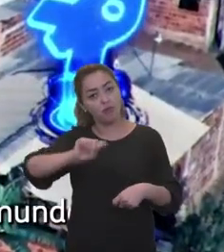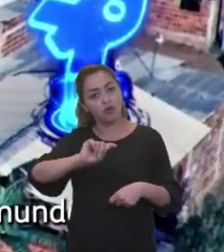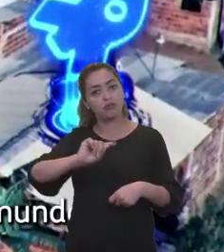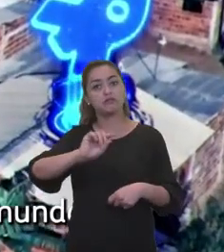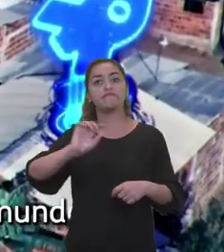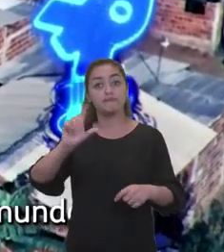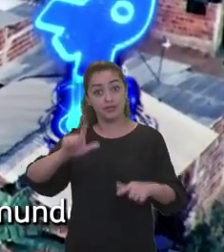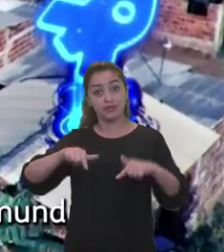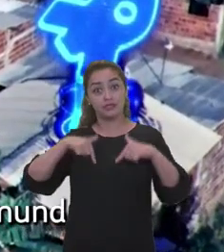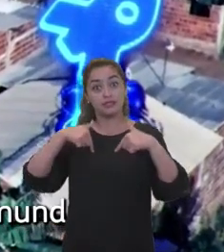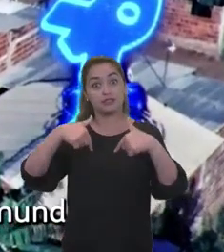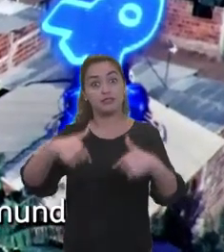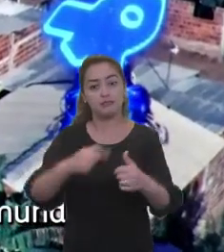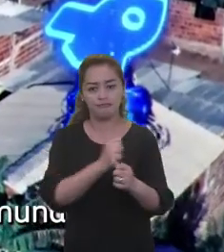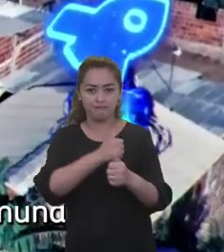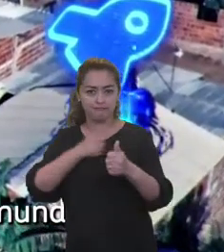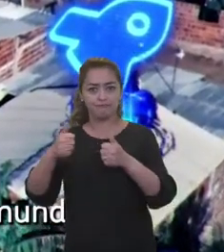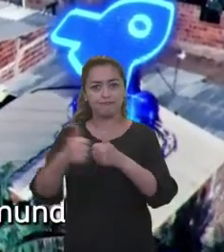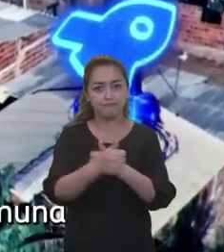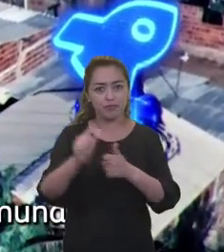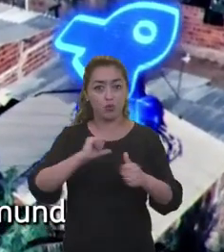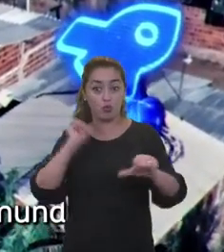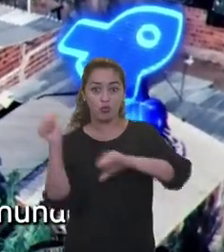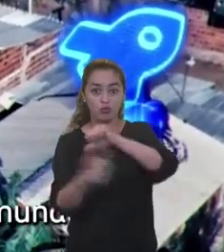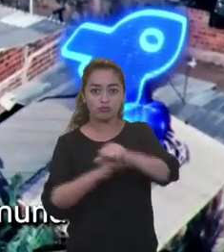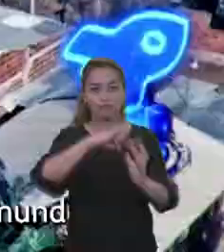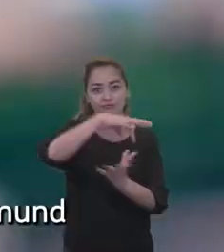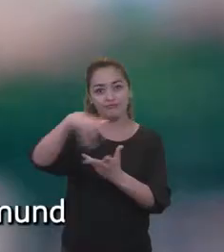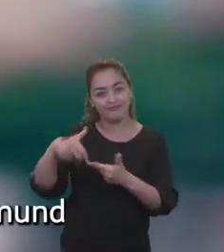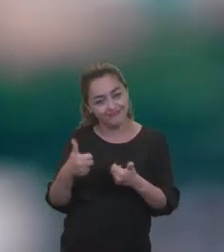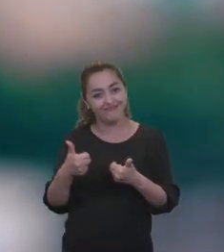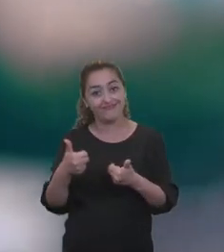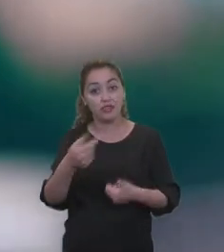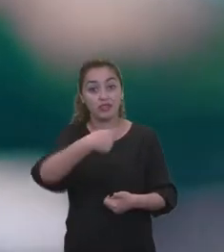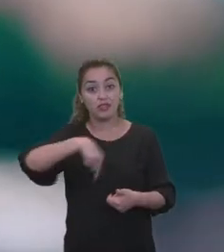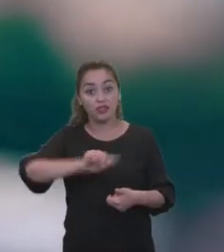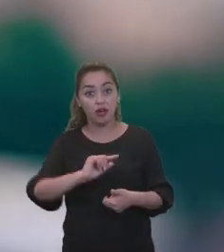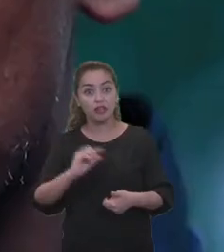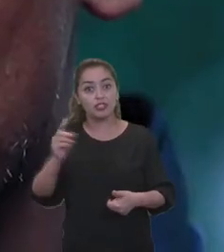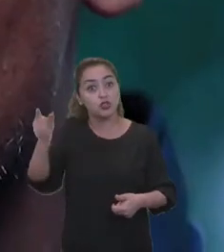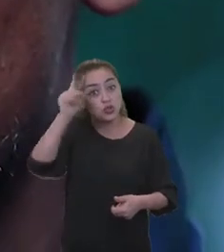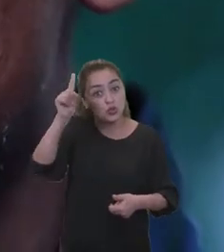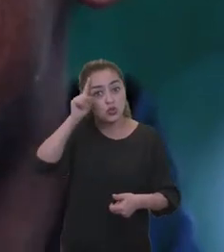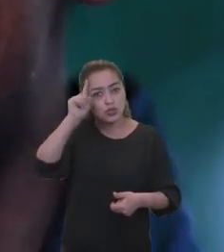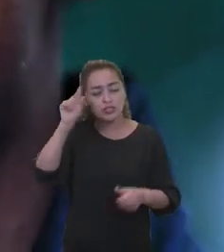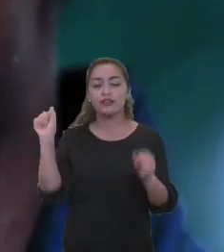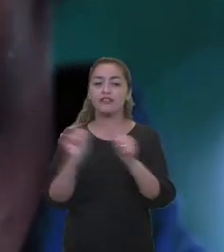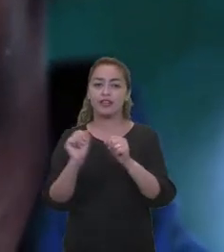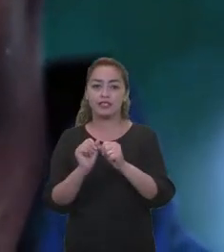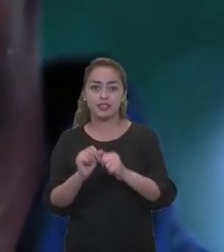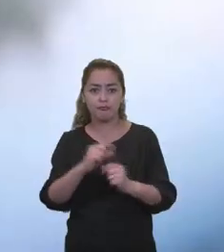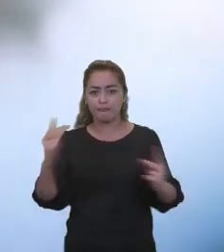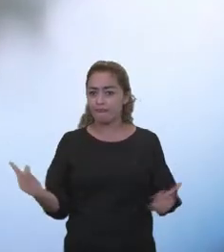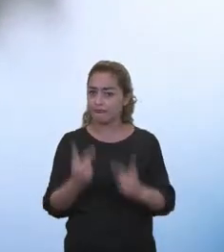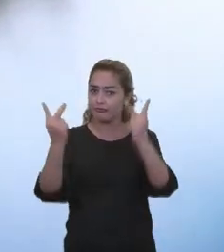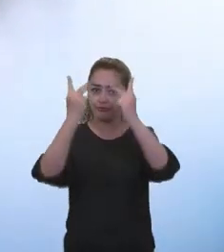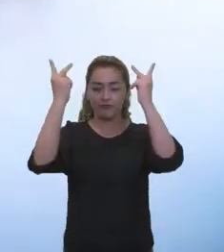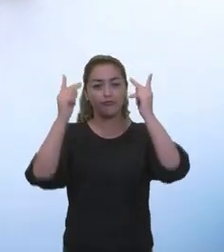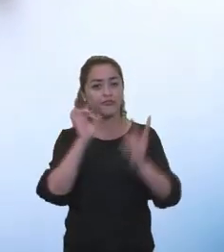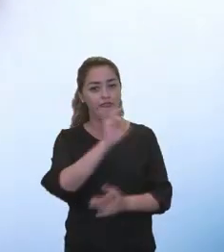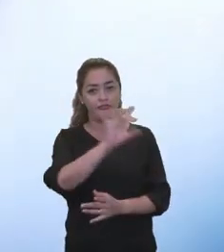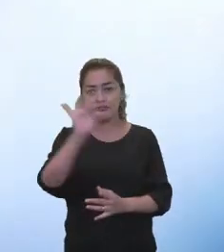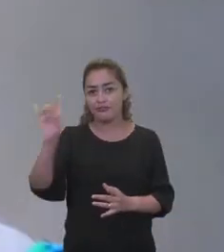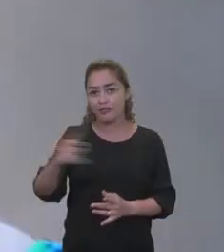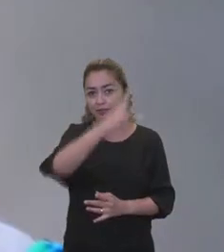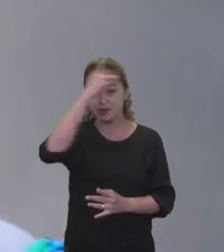possibilities. We are protagonists of the changing that change the world. What we do every day has value